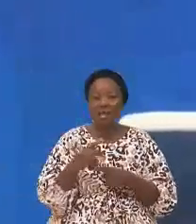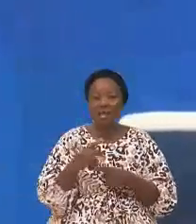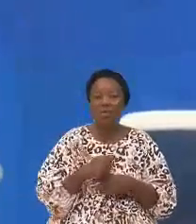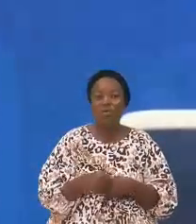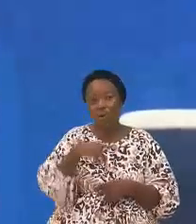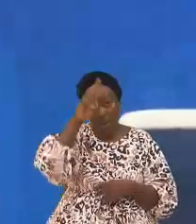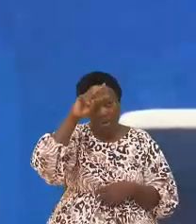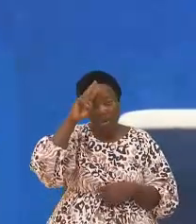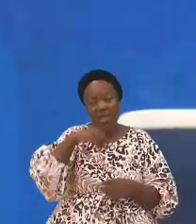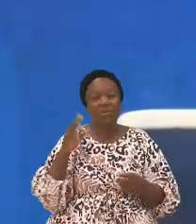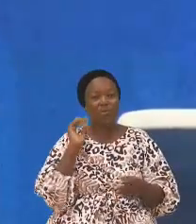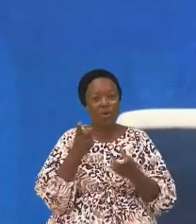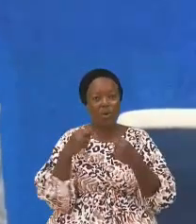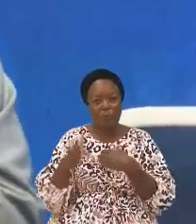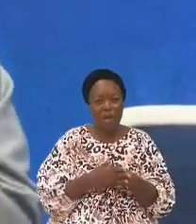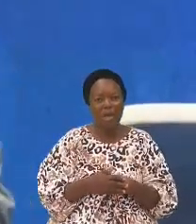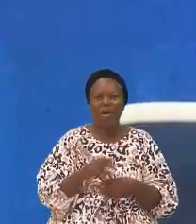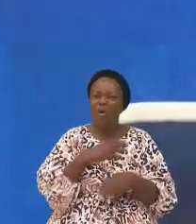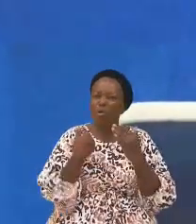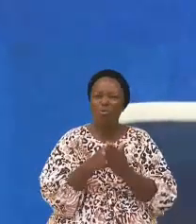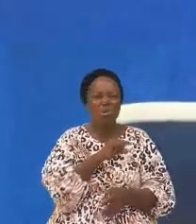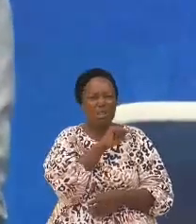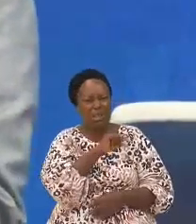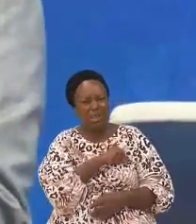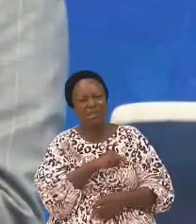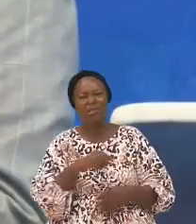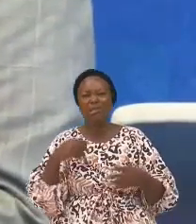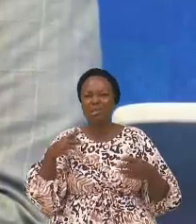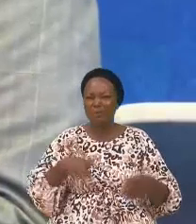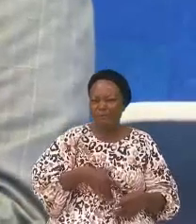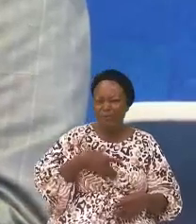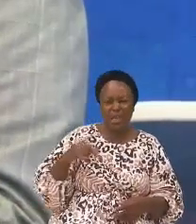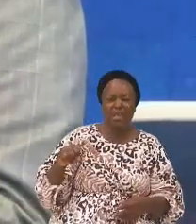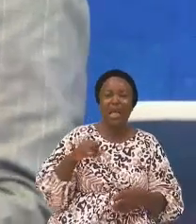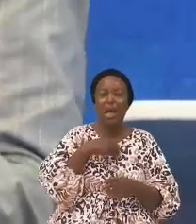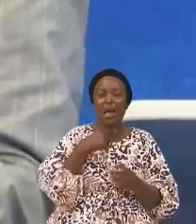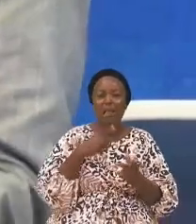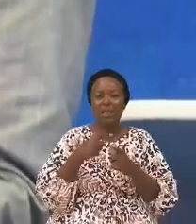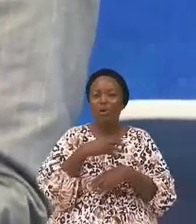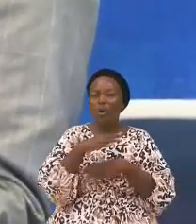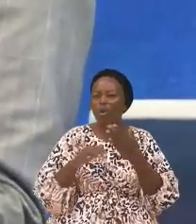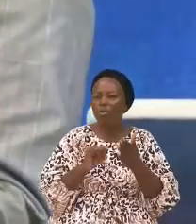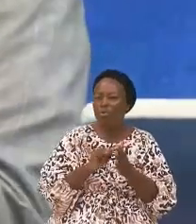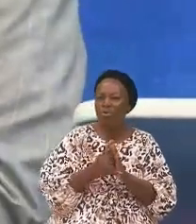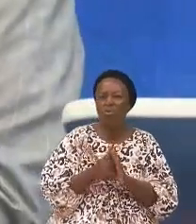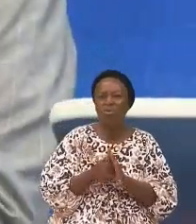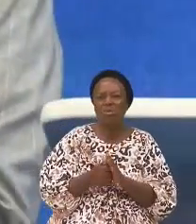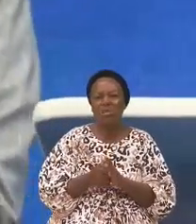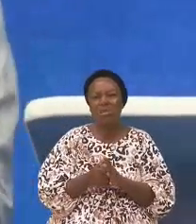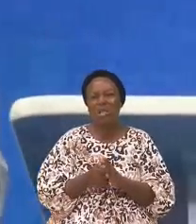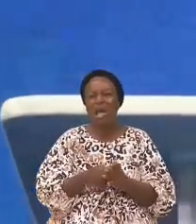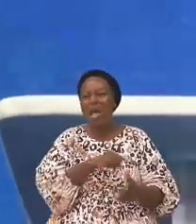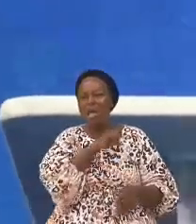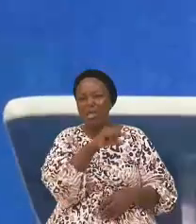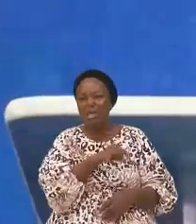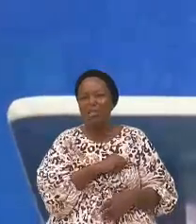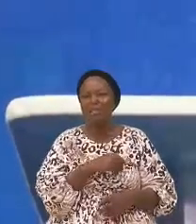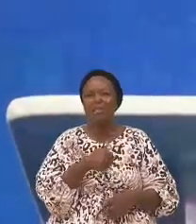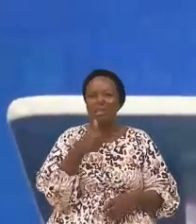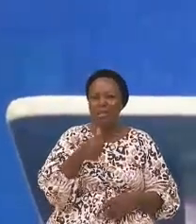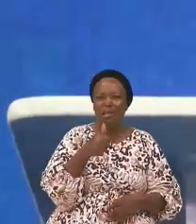you're renewed like the eagles, and your innocence will come back. All the guilty feelings and